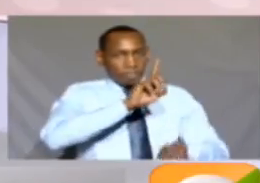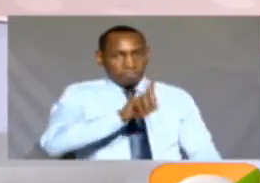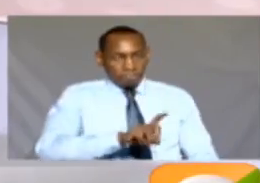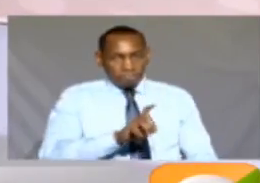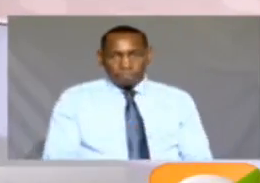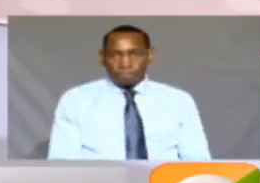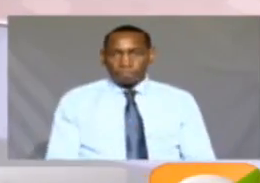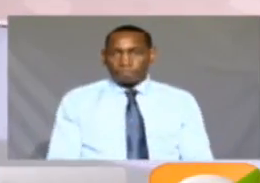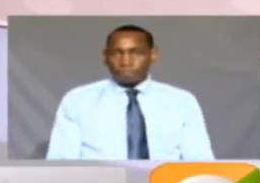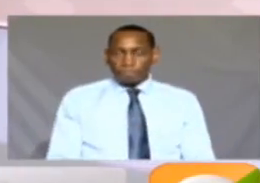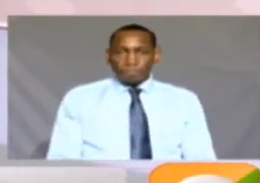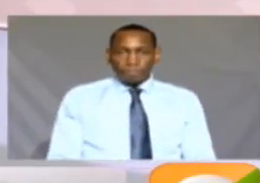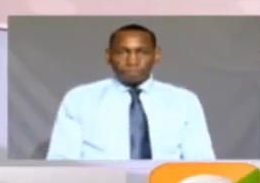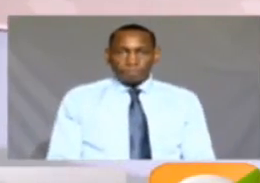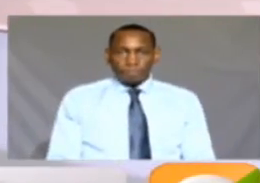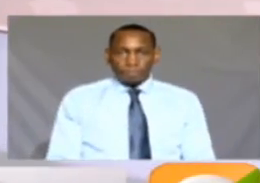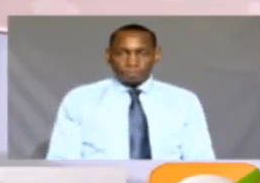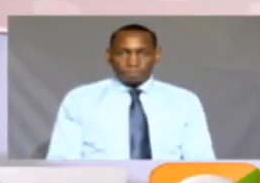not?